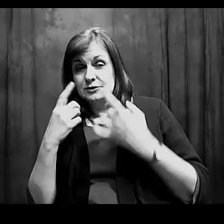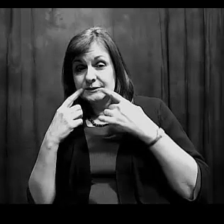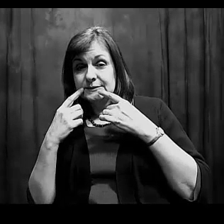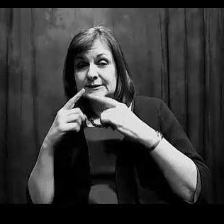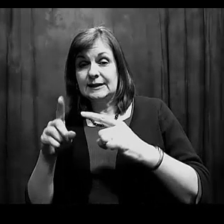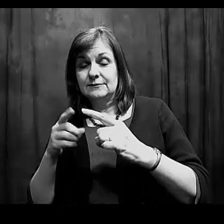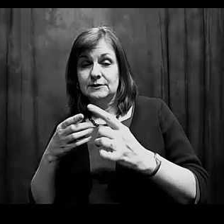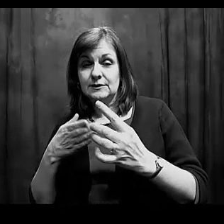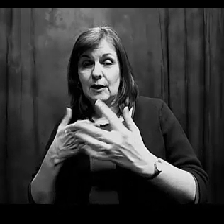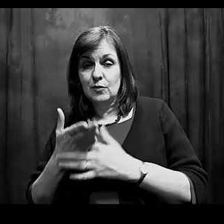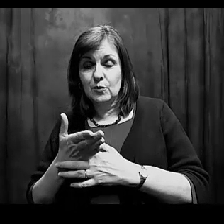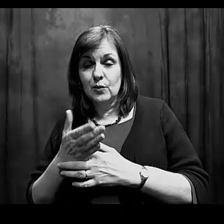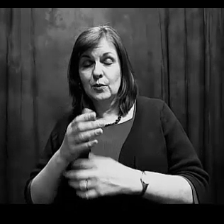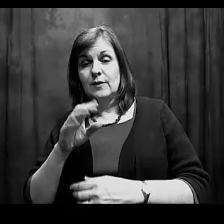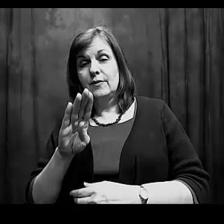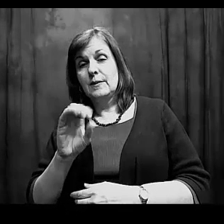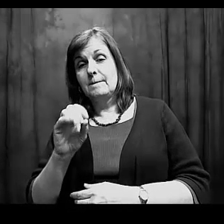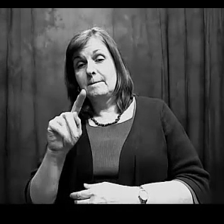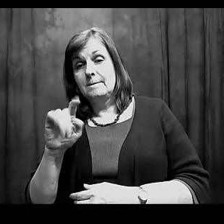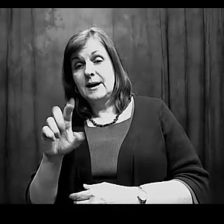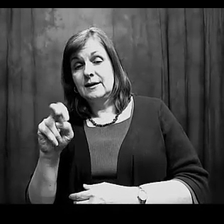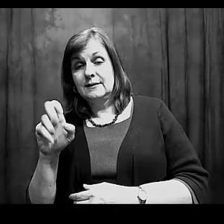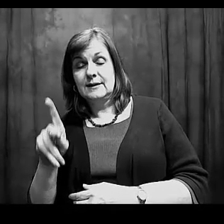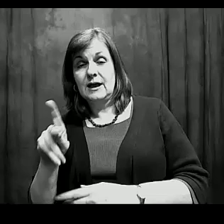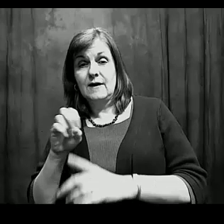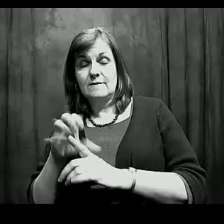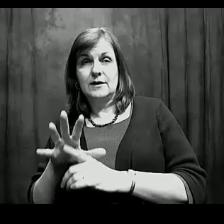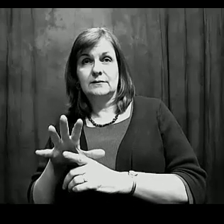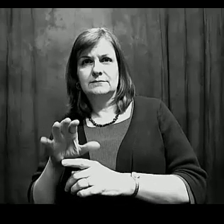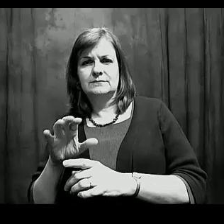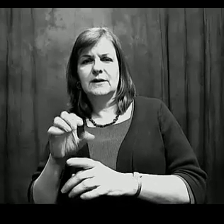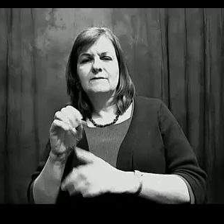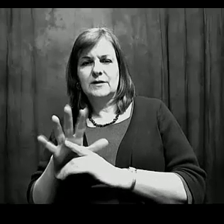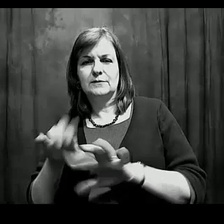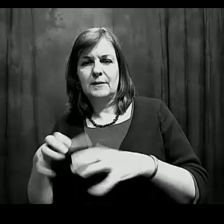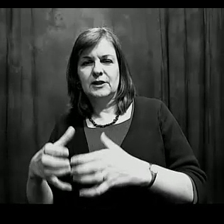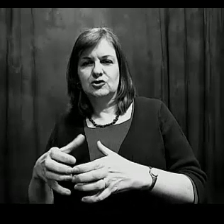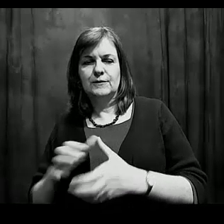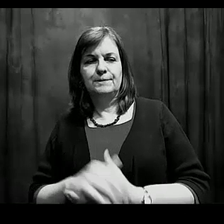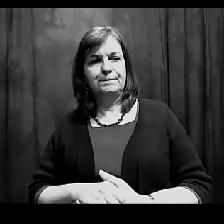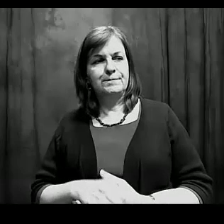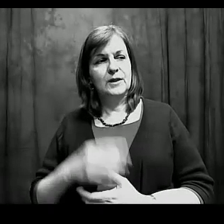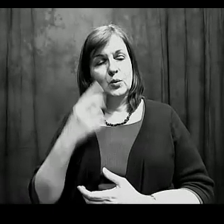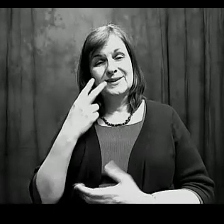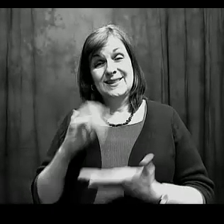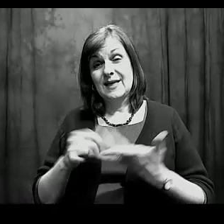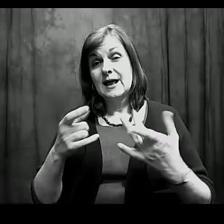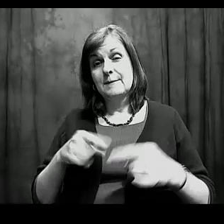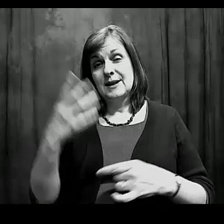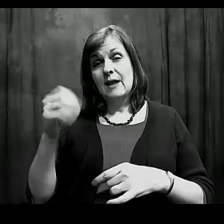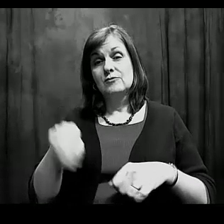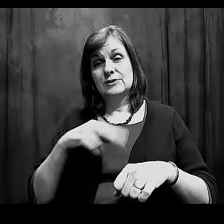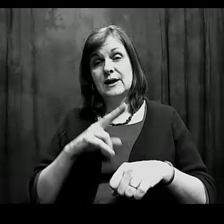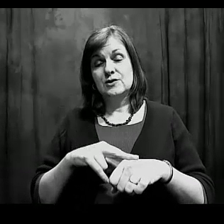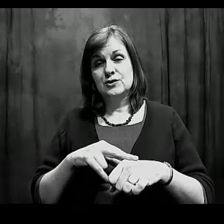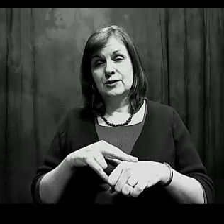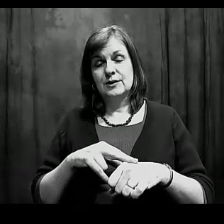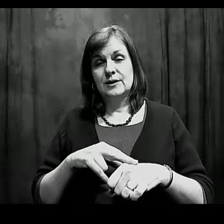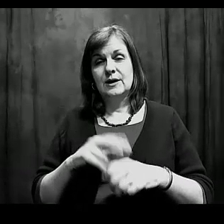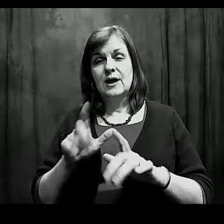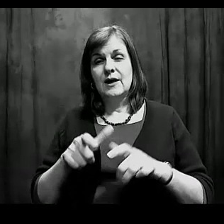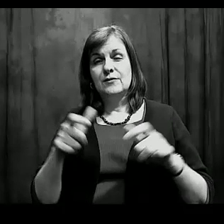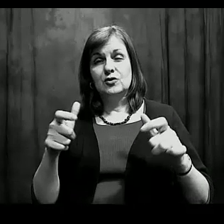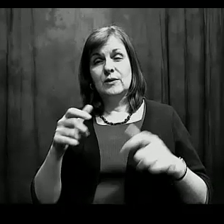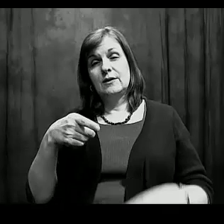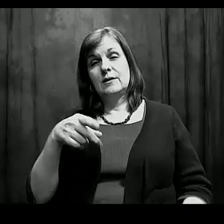or a minimizing of this population over time? We see these bottleneck effects in nature. Like I